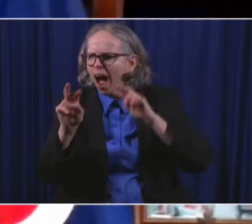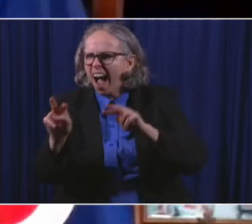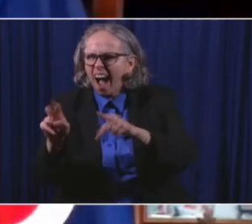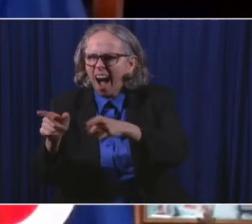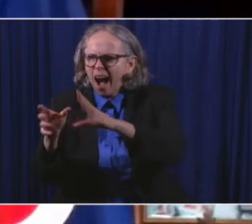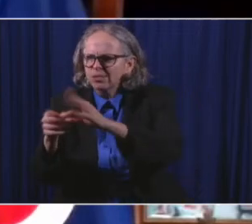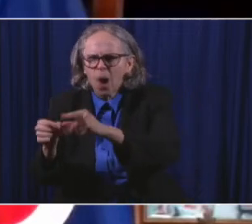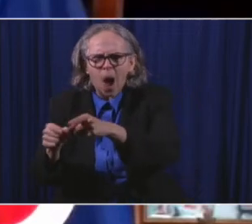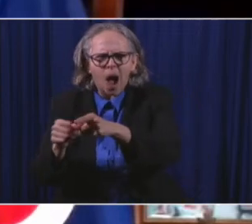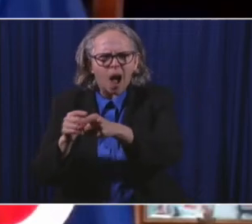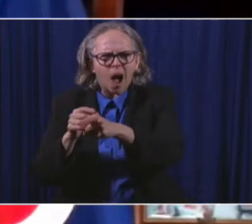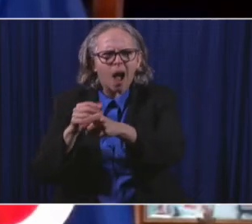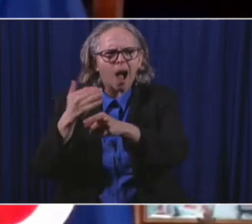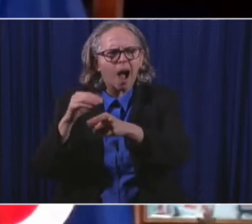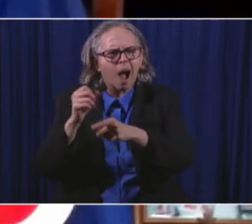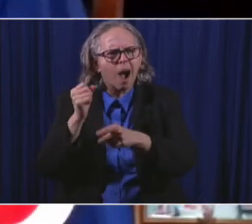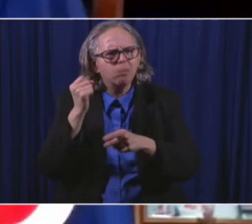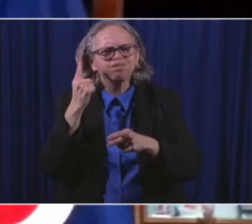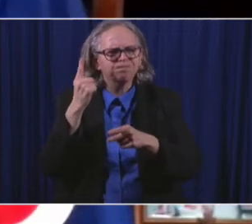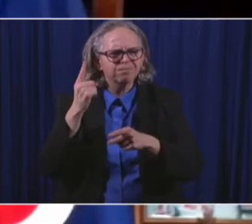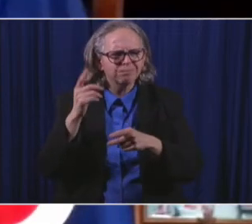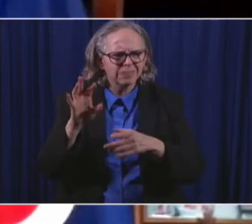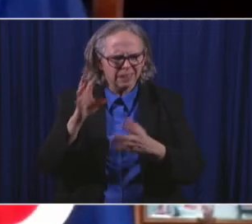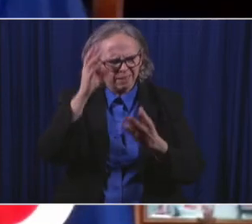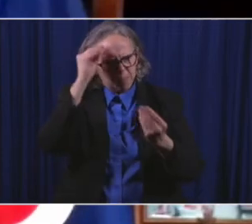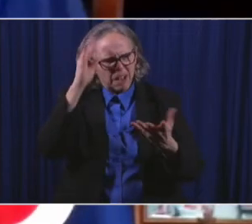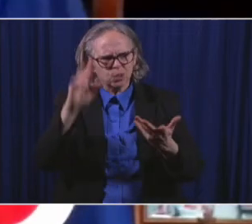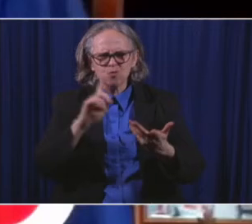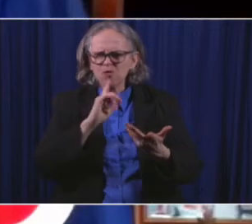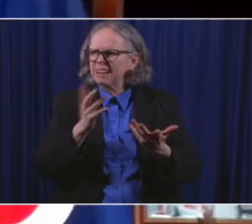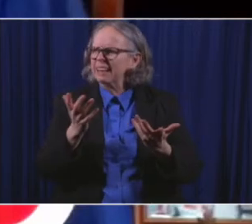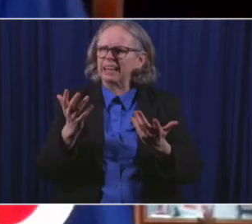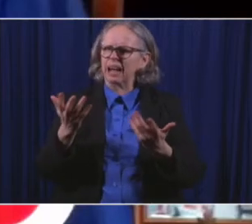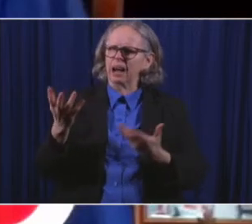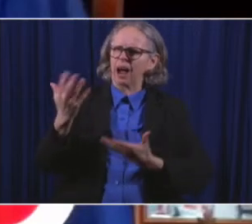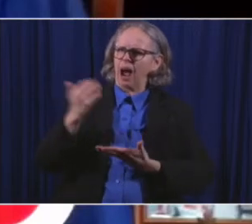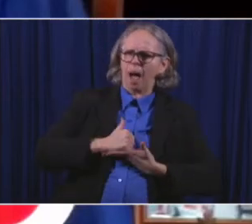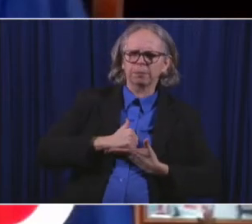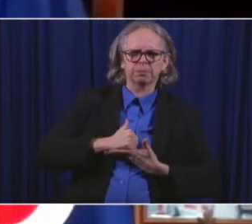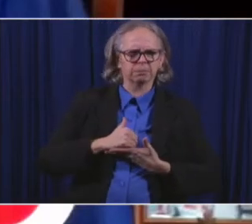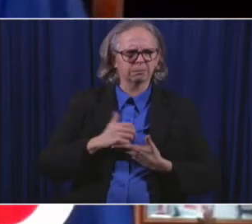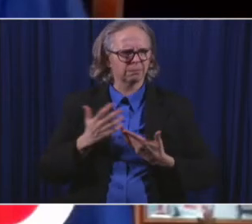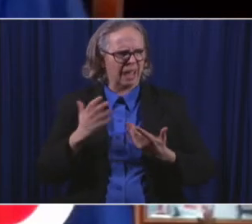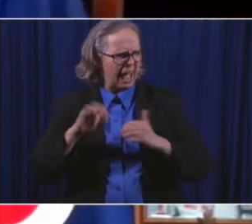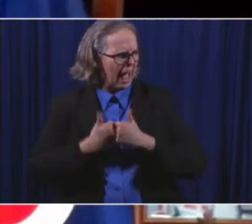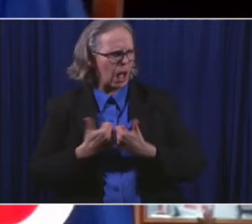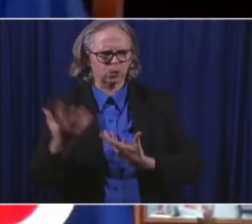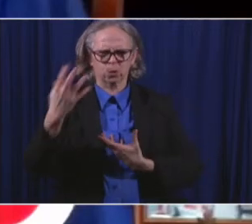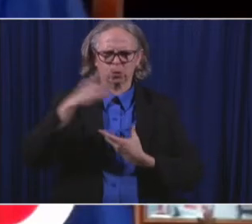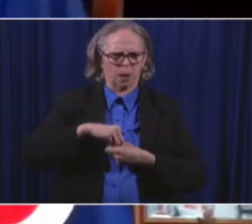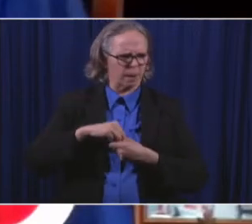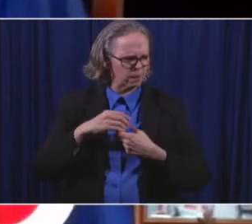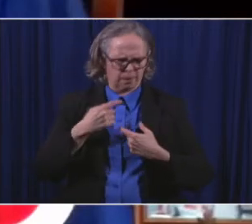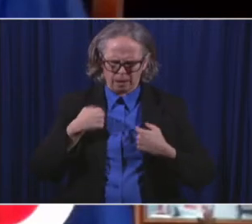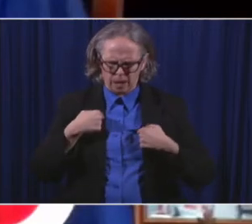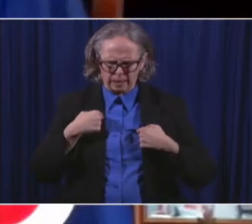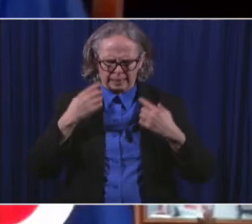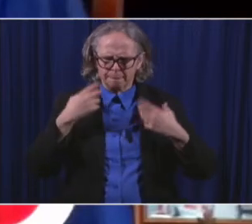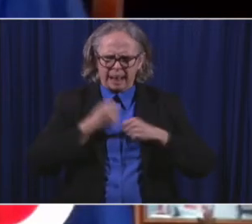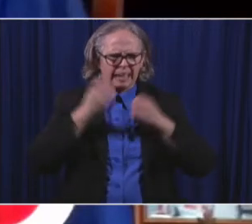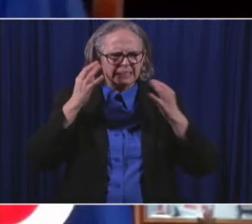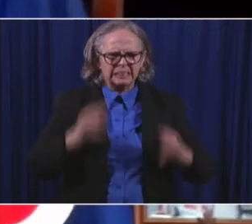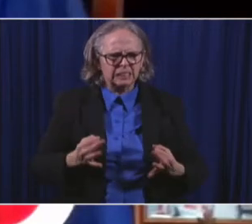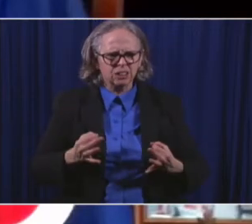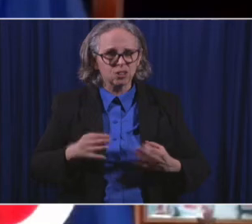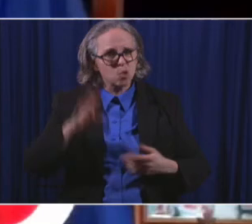used to improve things. This is all part, if you all will recall, something Governor DeWine and I promised a